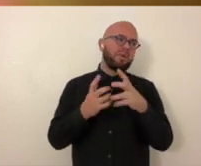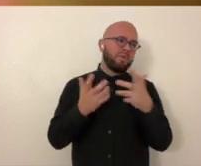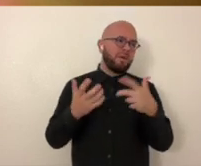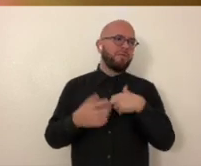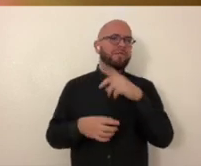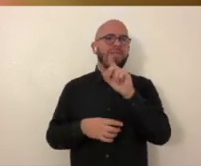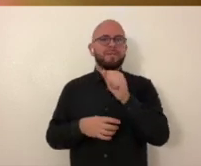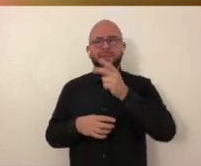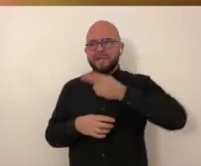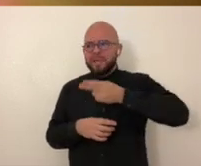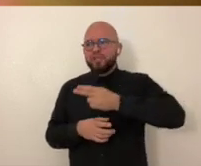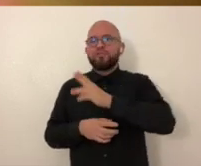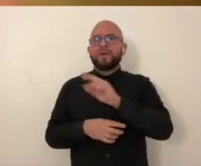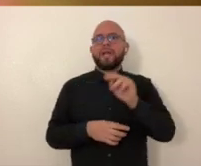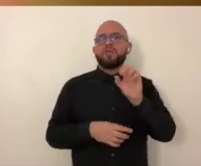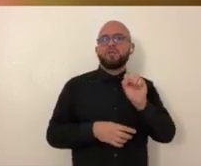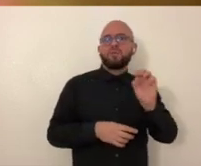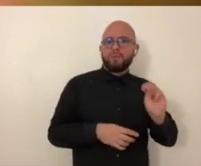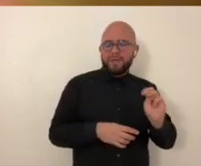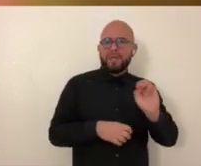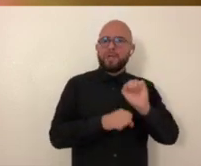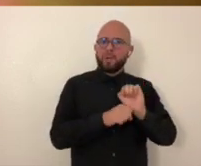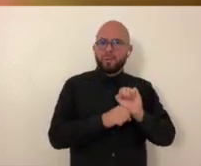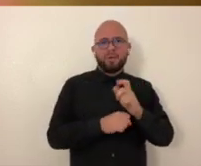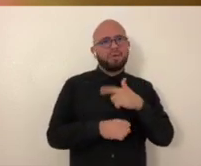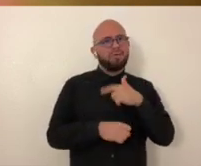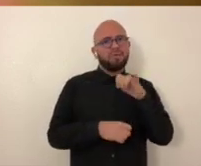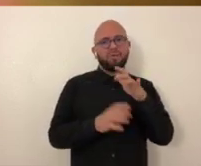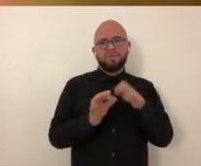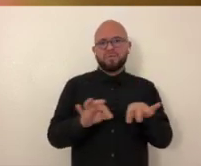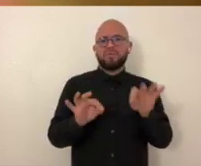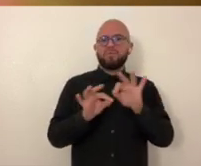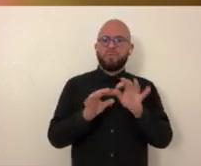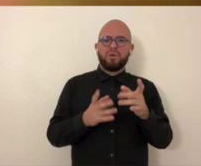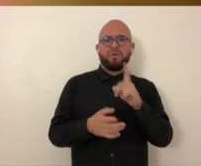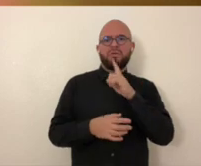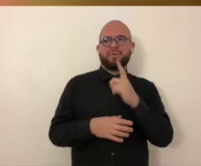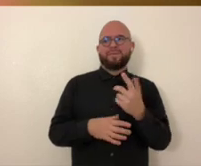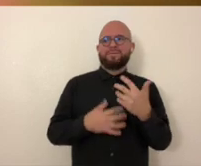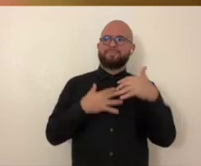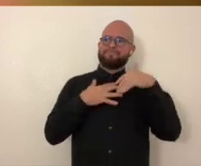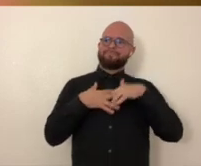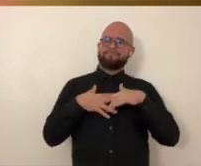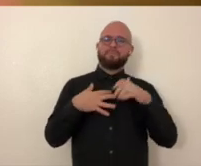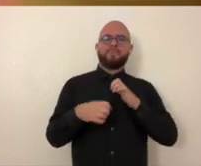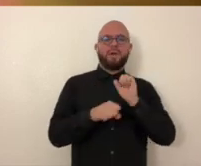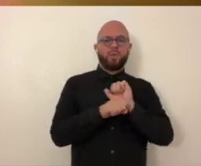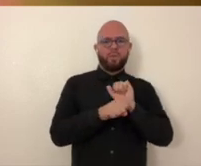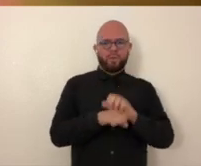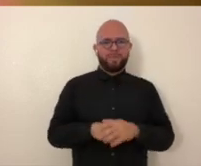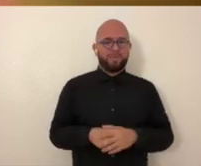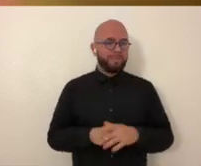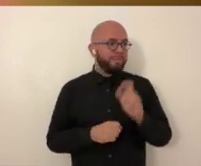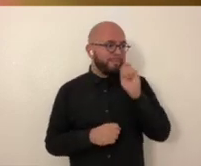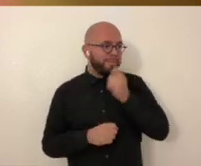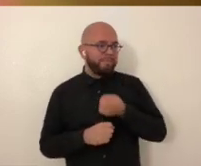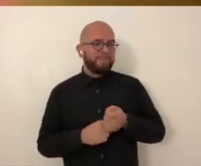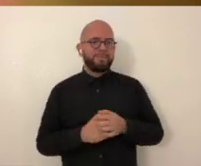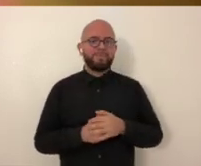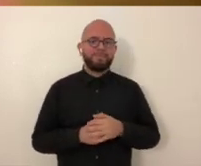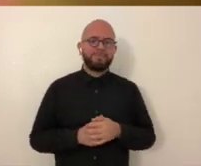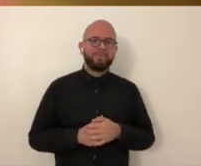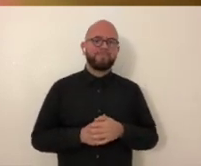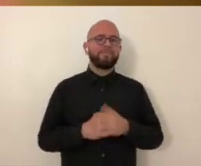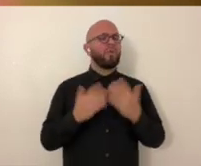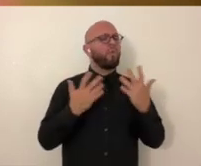fellowship with them. And I got to do a lot of disability history, social media work, and that was really informative and informed my